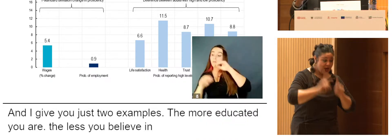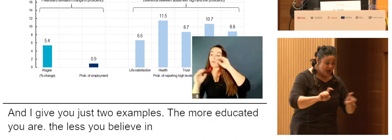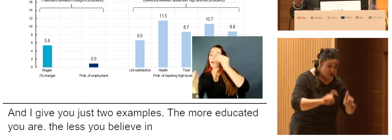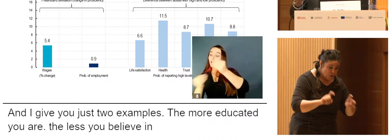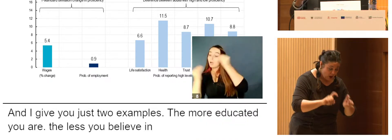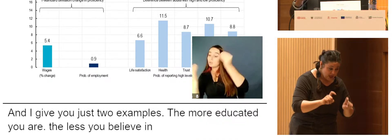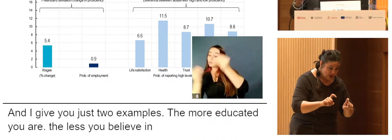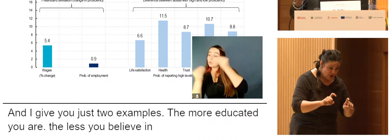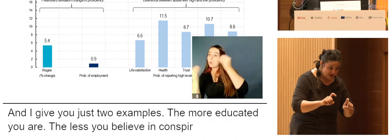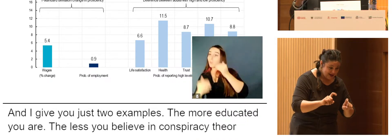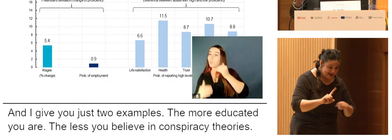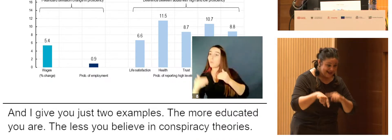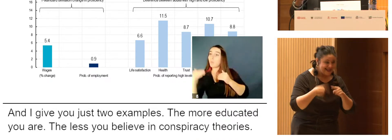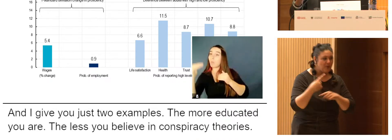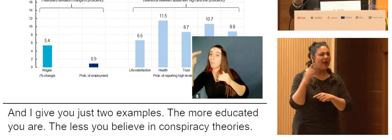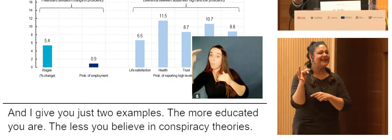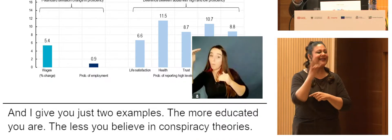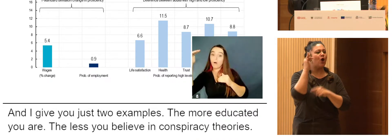theories.